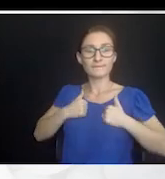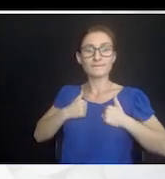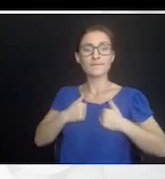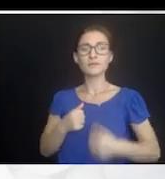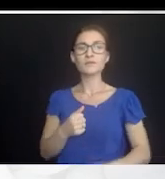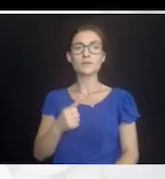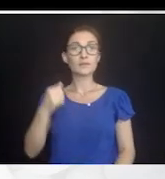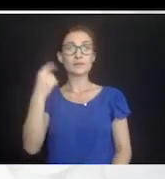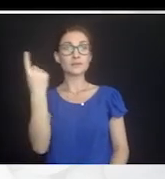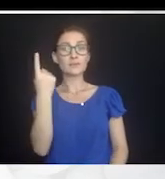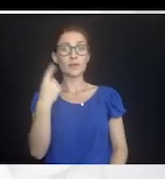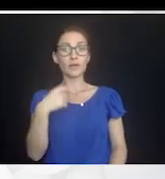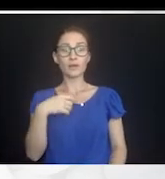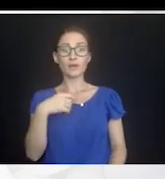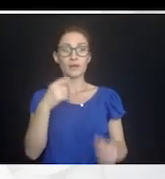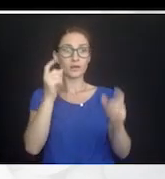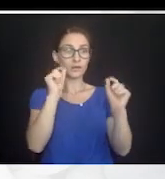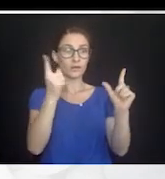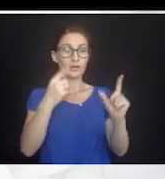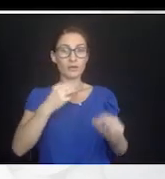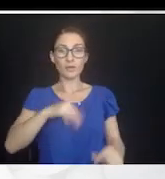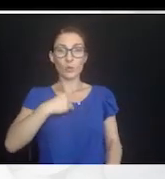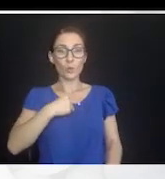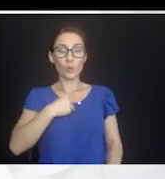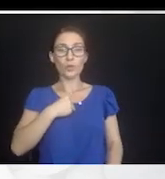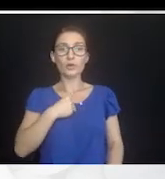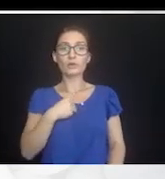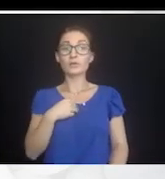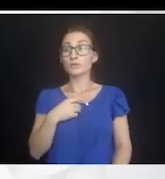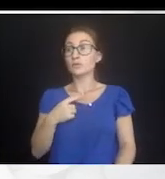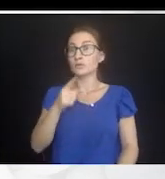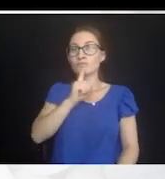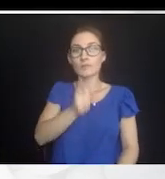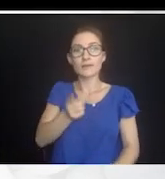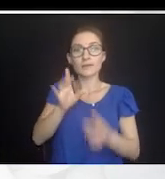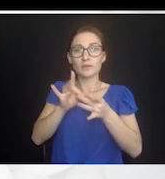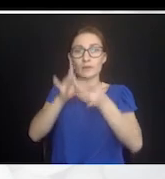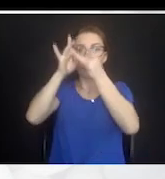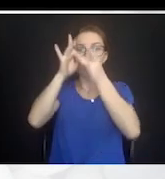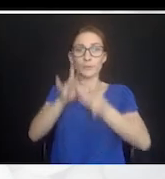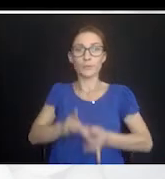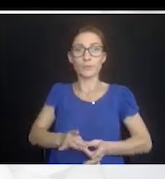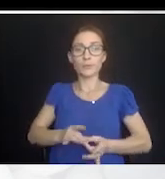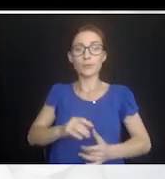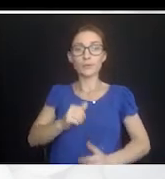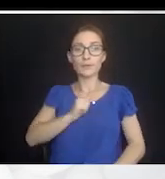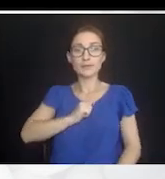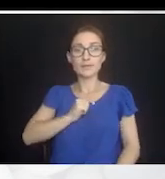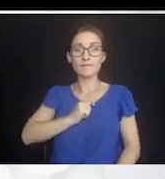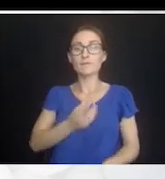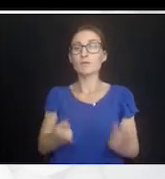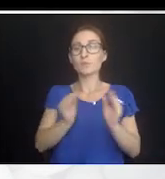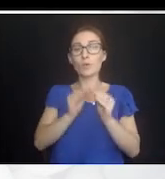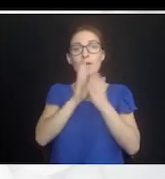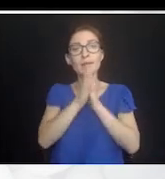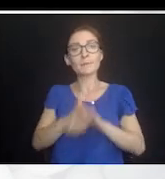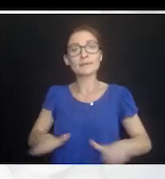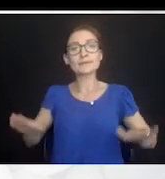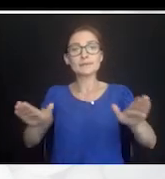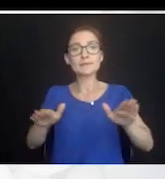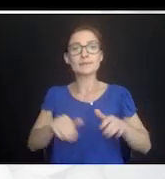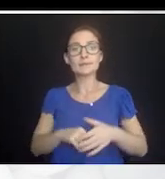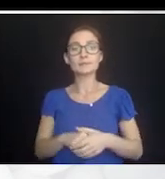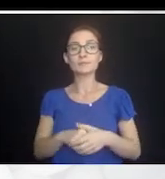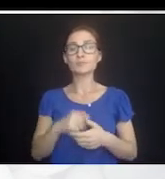allowed other alternatives in your life. Somehow something broke through. Something broke through to that core. It's really helped